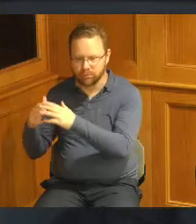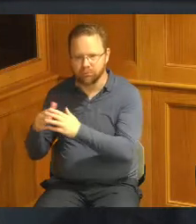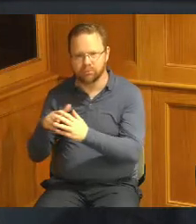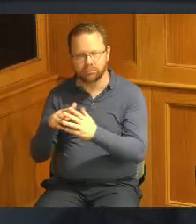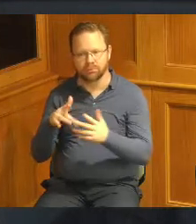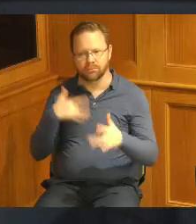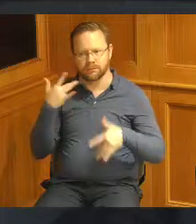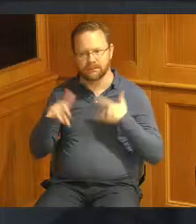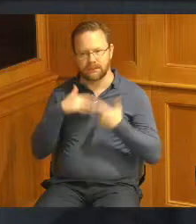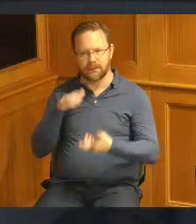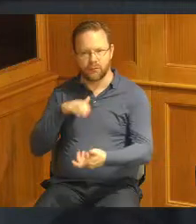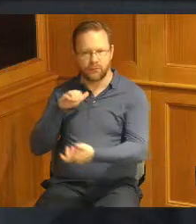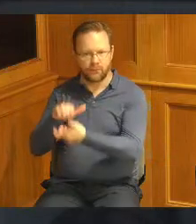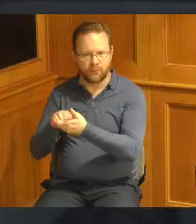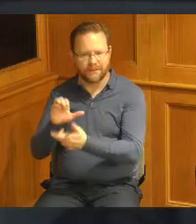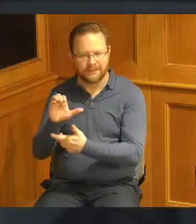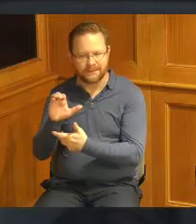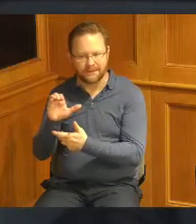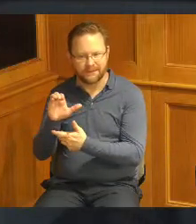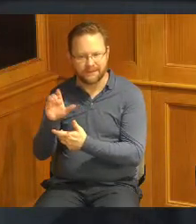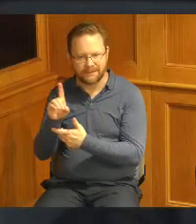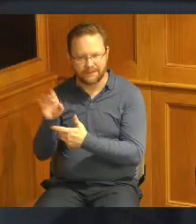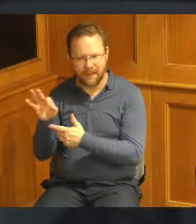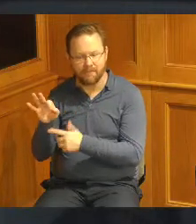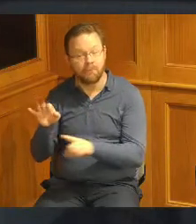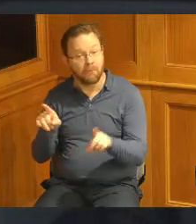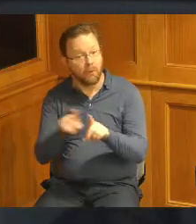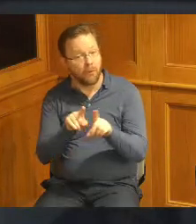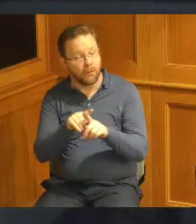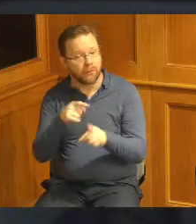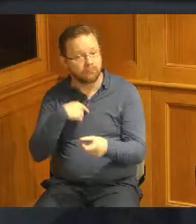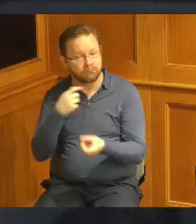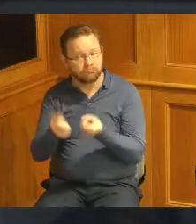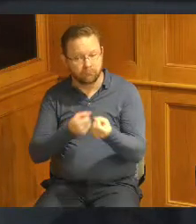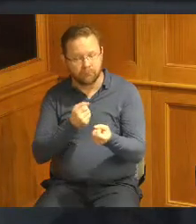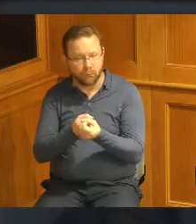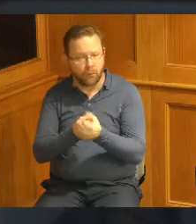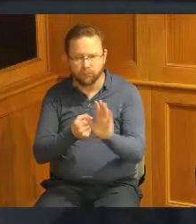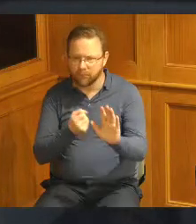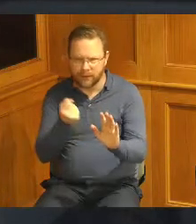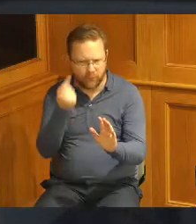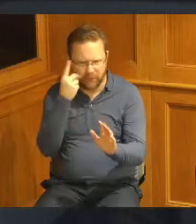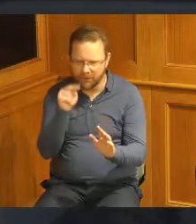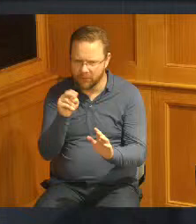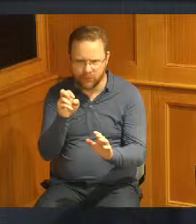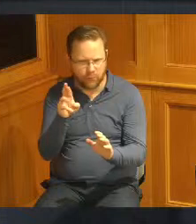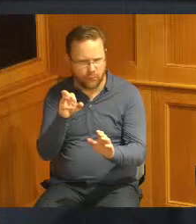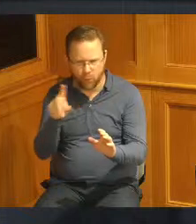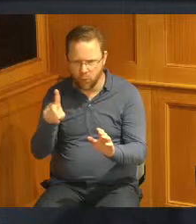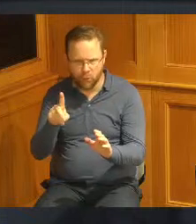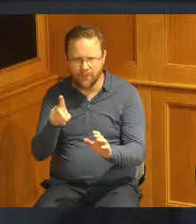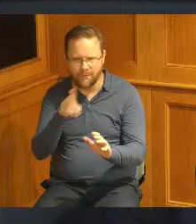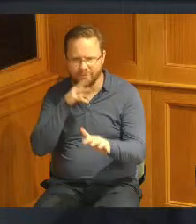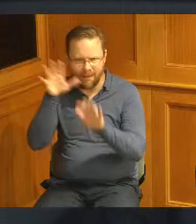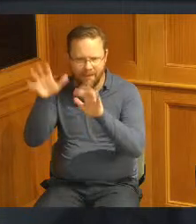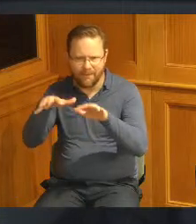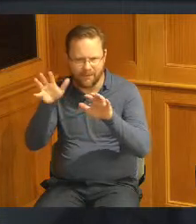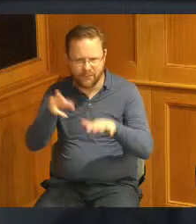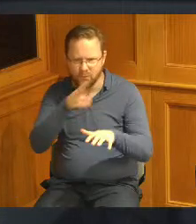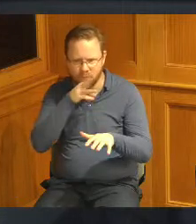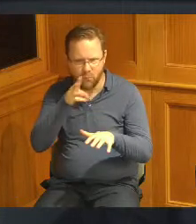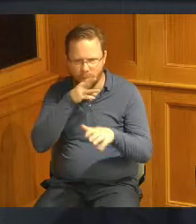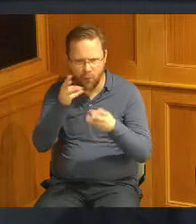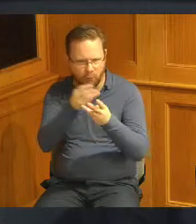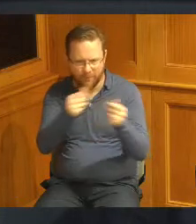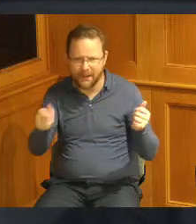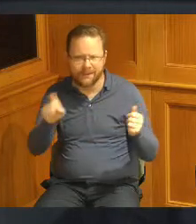CDF. And I also am very favorable of the need in Norwood for the stormwater remediation. So